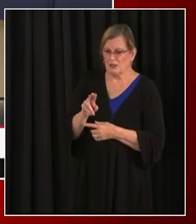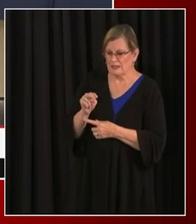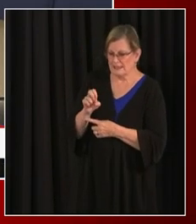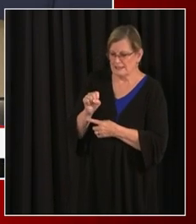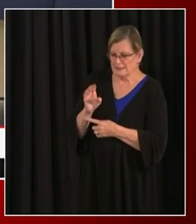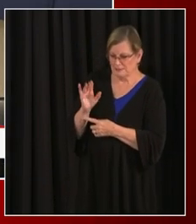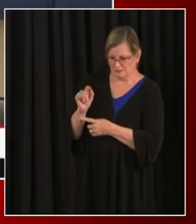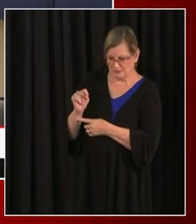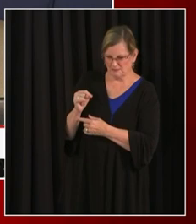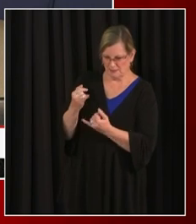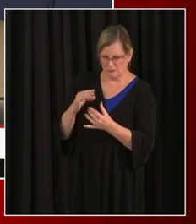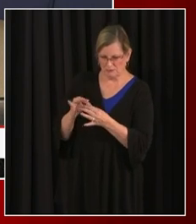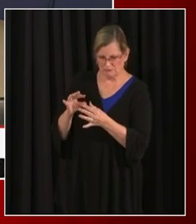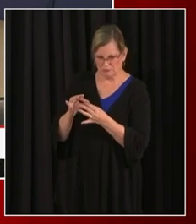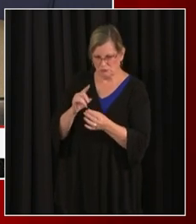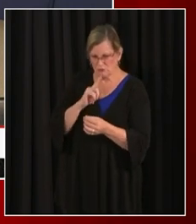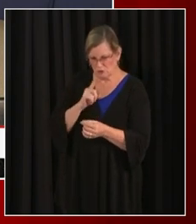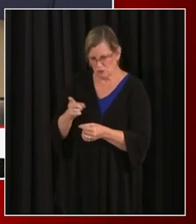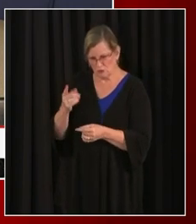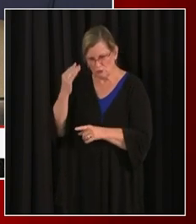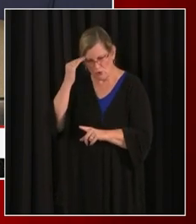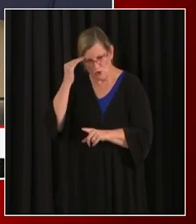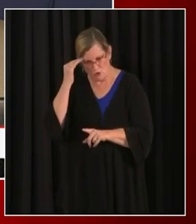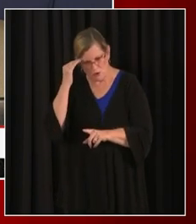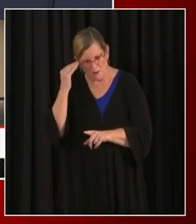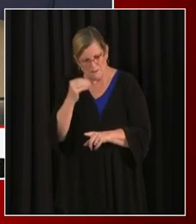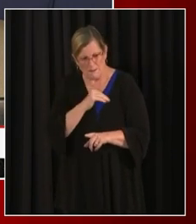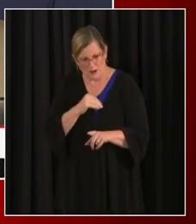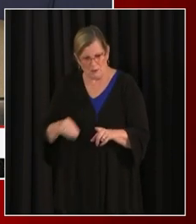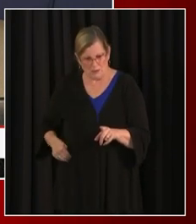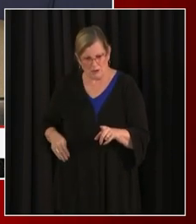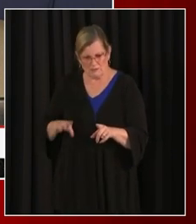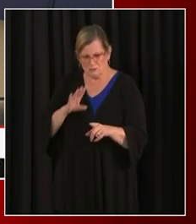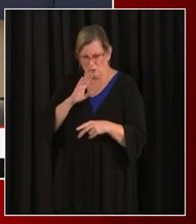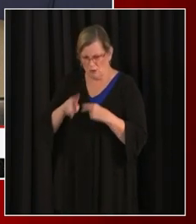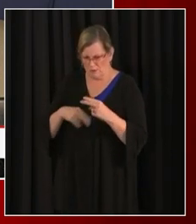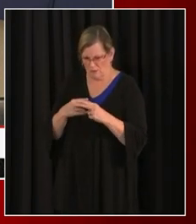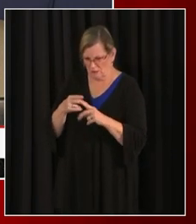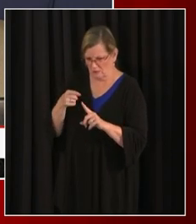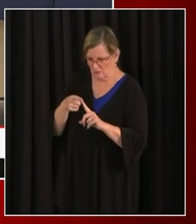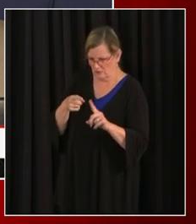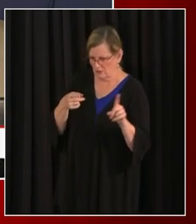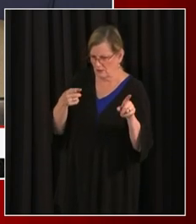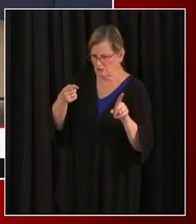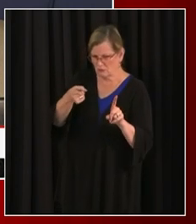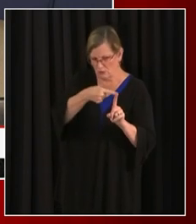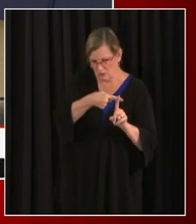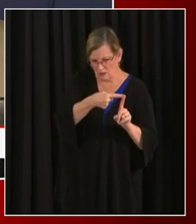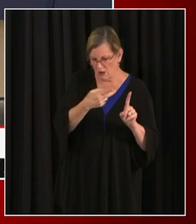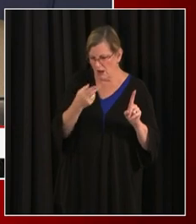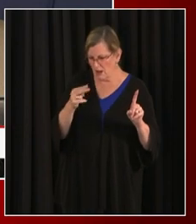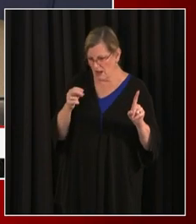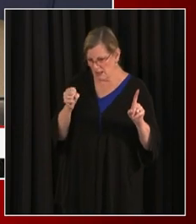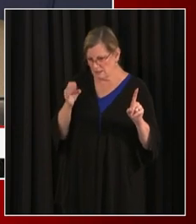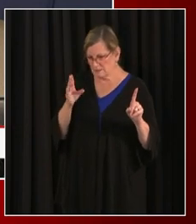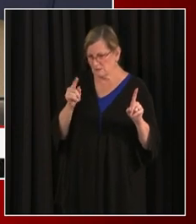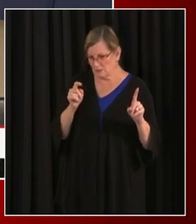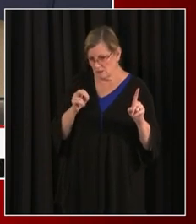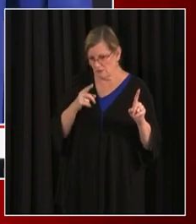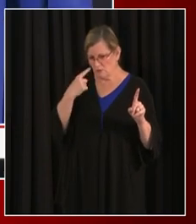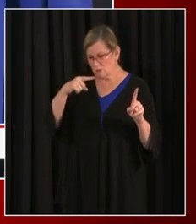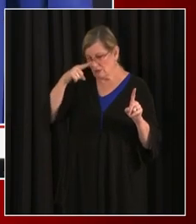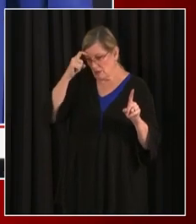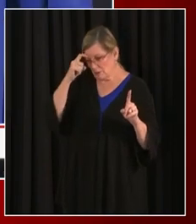I'm sure you know that, and the mayor talked about this, and Director Hunter operated a summer camp environment